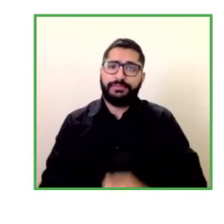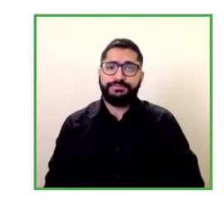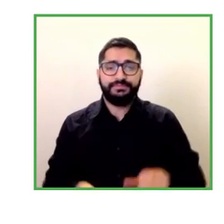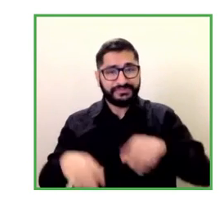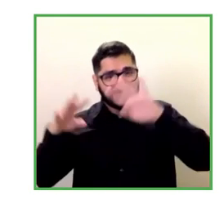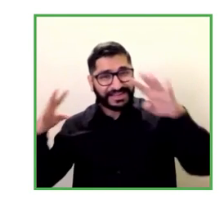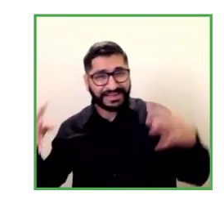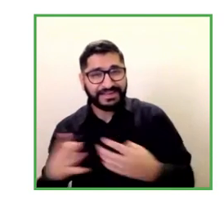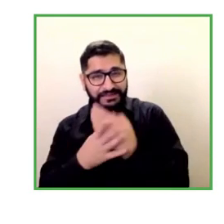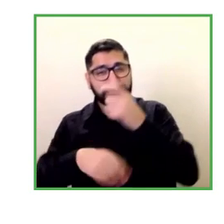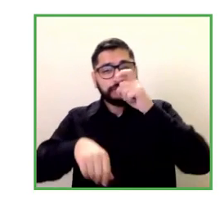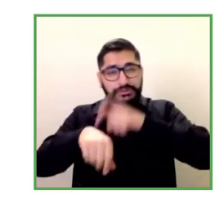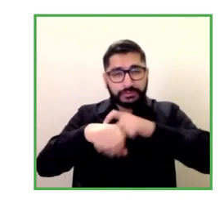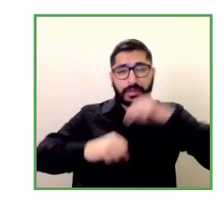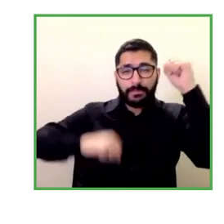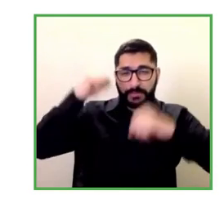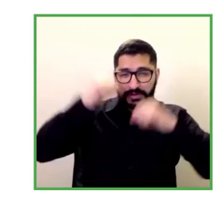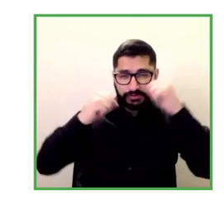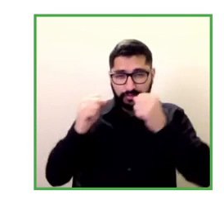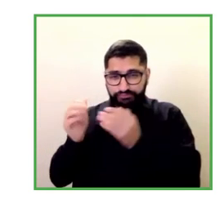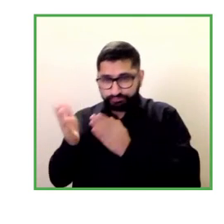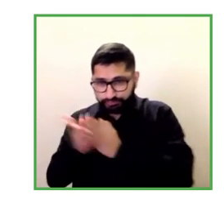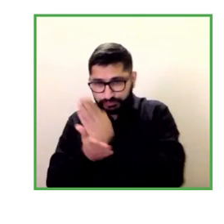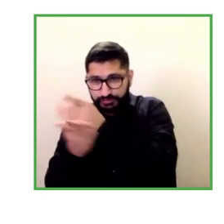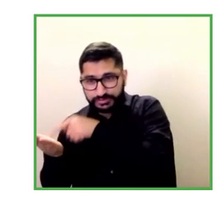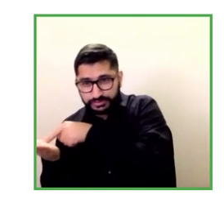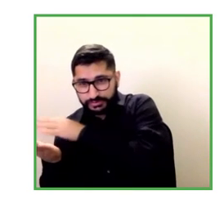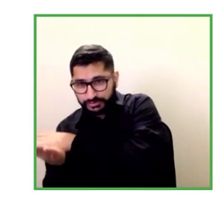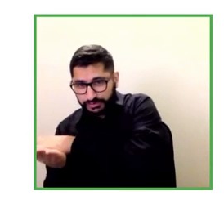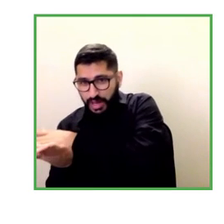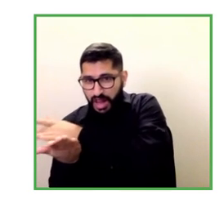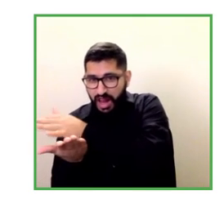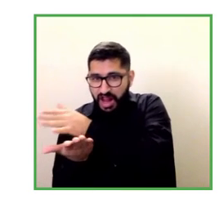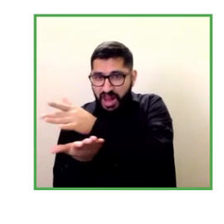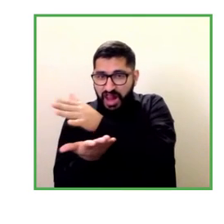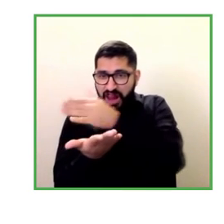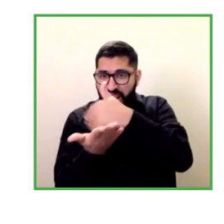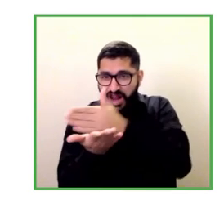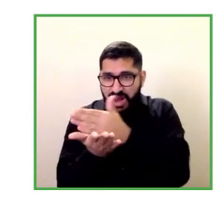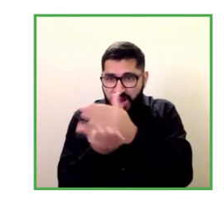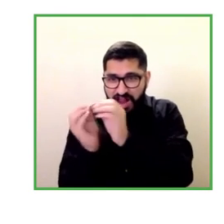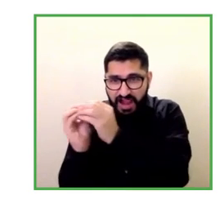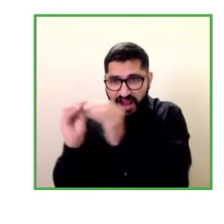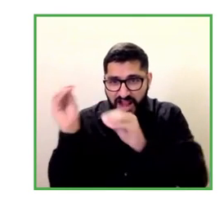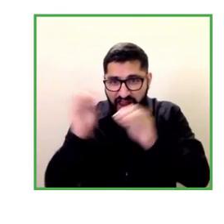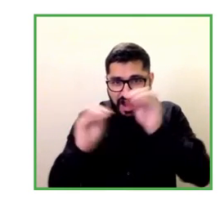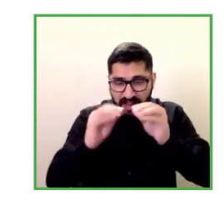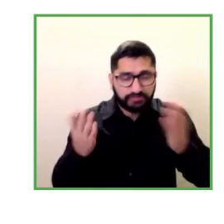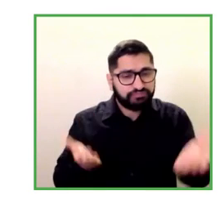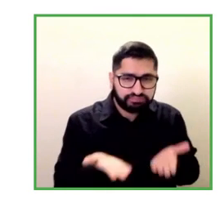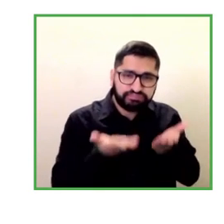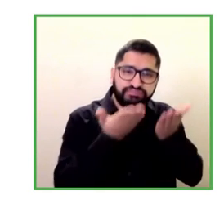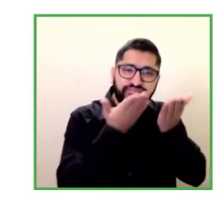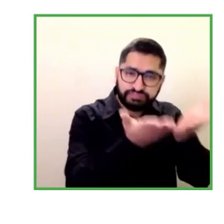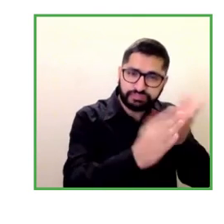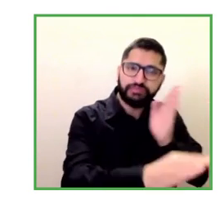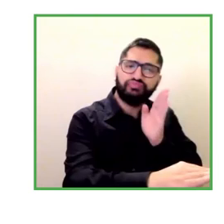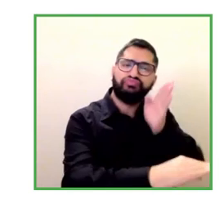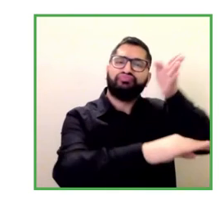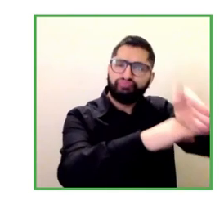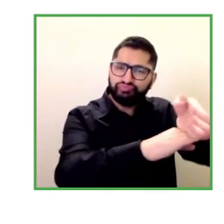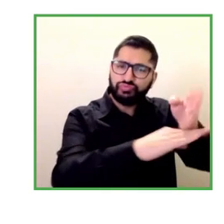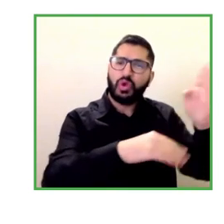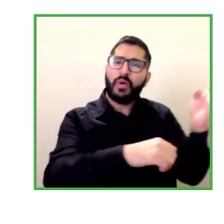of companies, when we designed that plan, we aim to reach those companies, those small and medium enterprises. In what way? Through